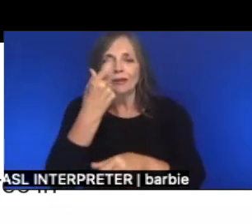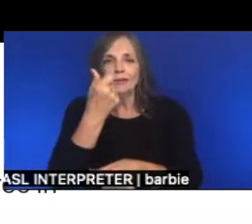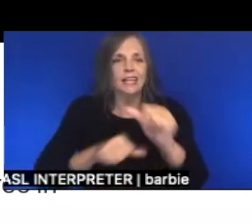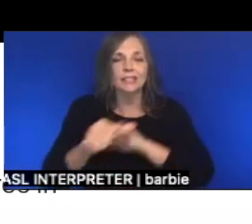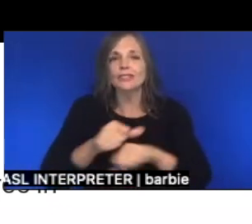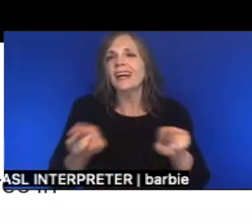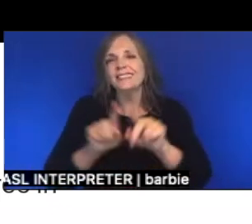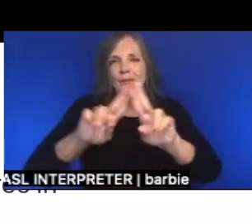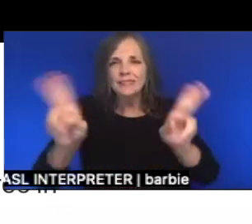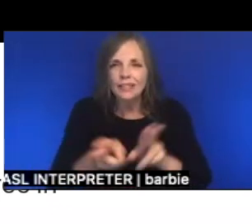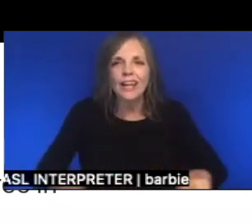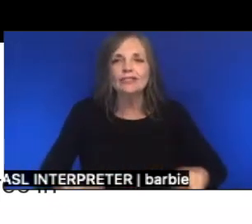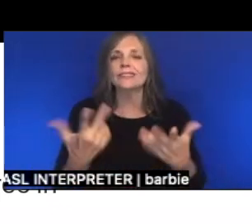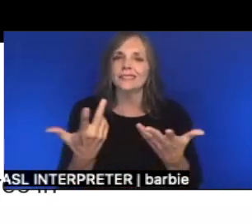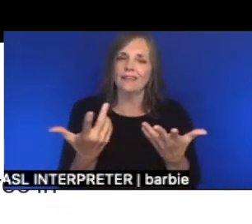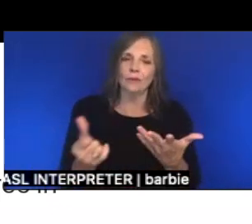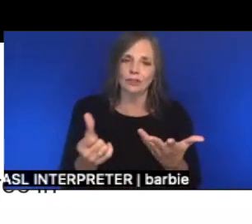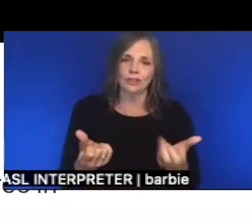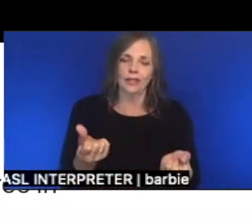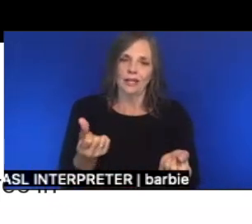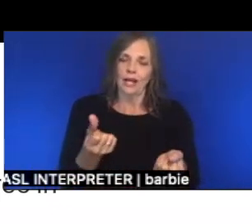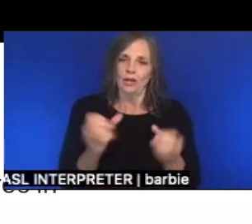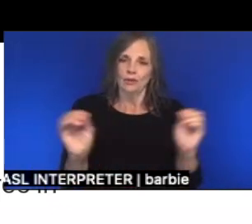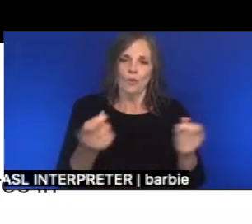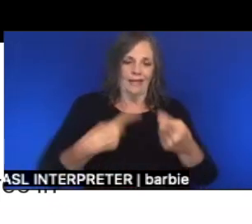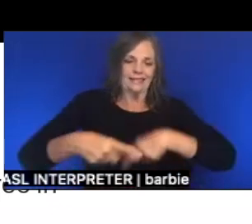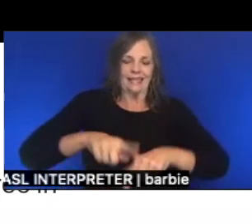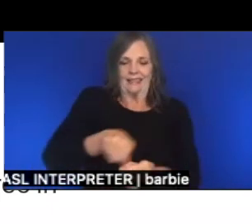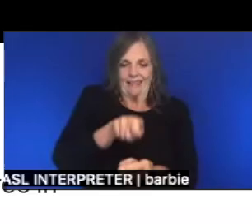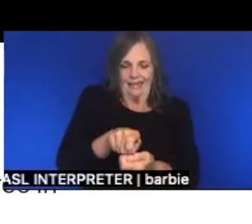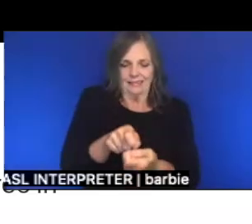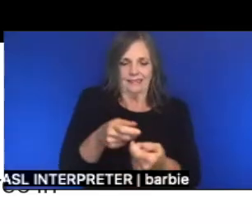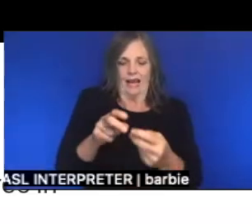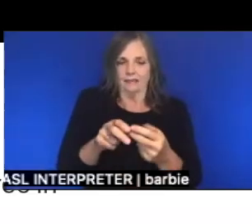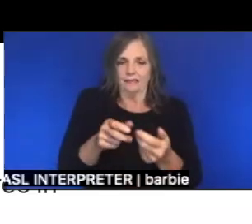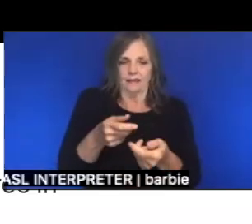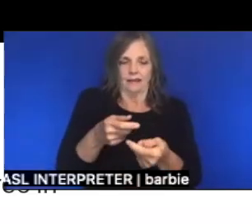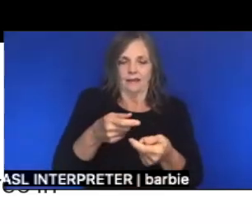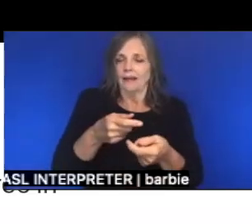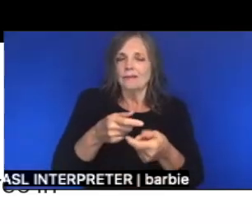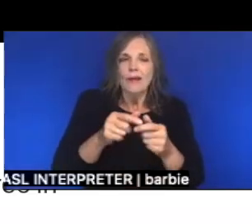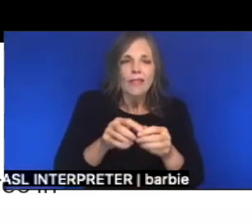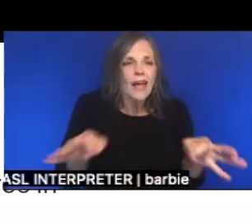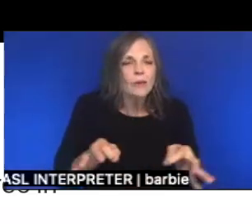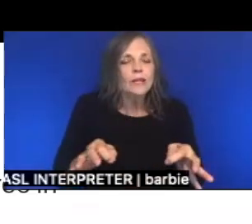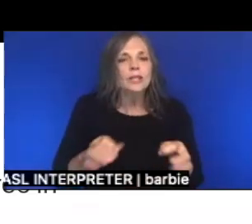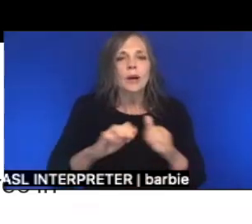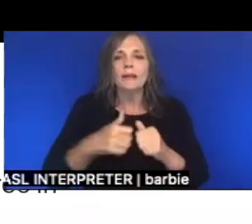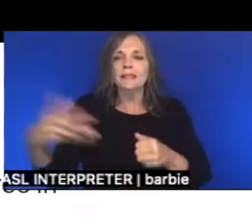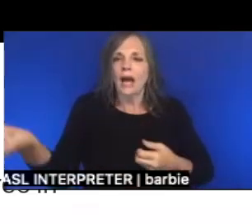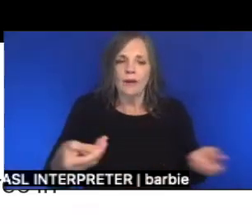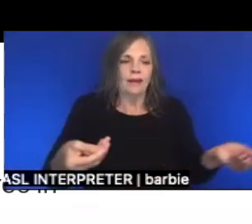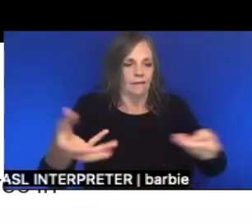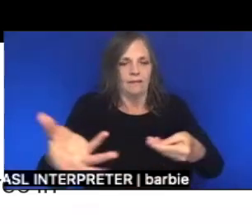sign language. Nobody's signing in international sign language, but it's a way to communicate across languages into one single language.